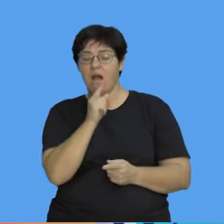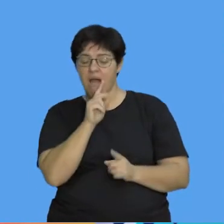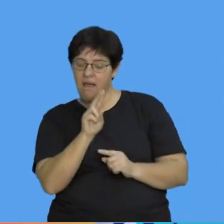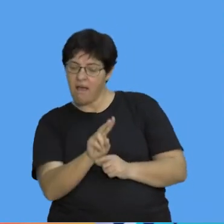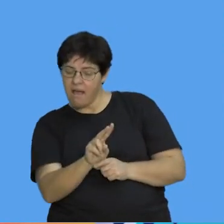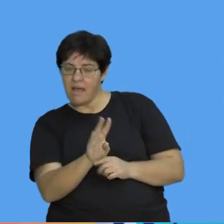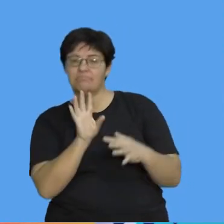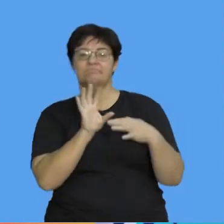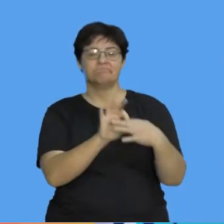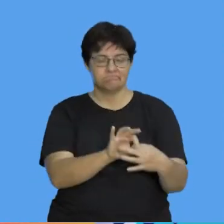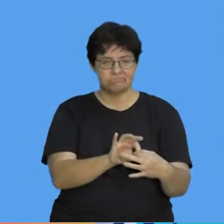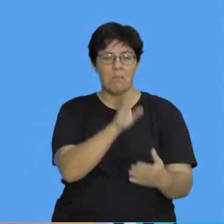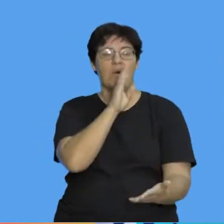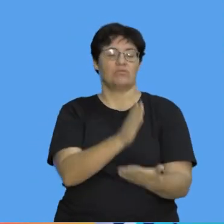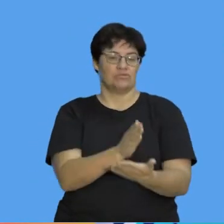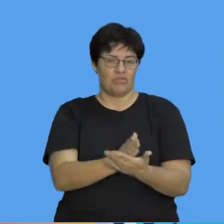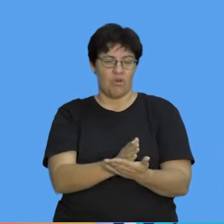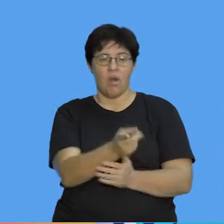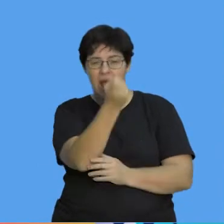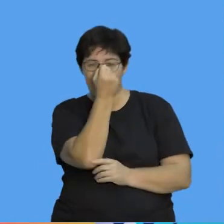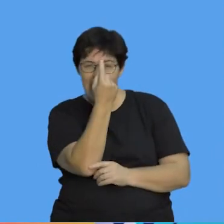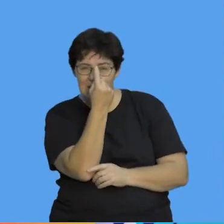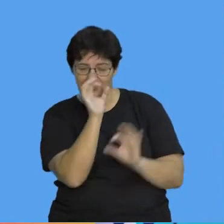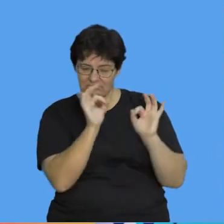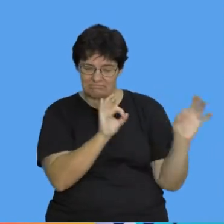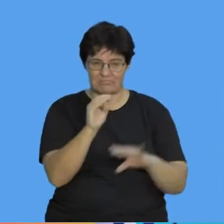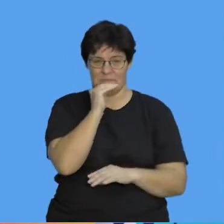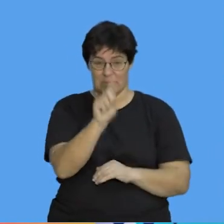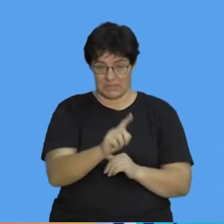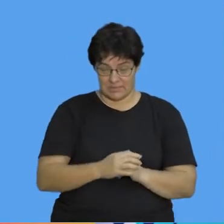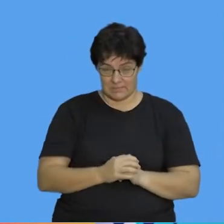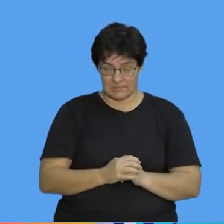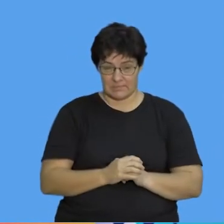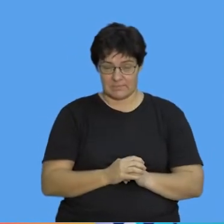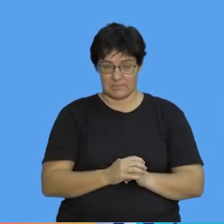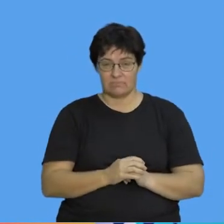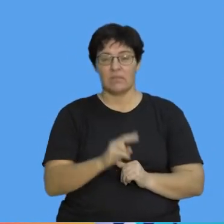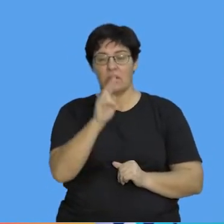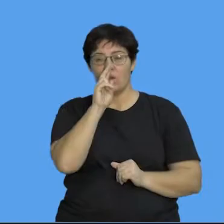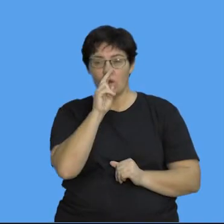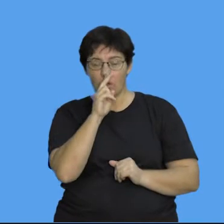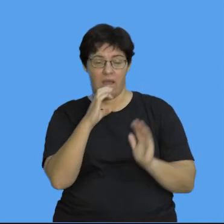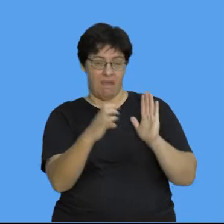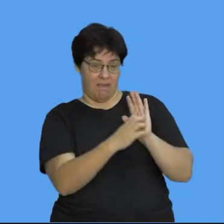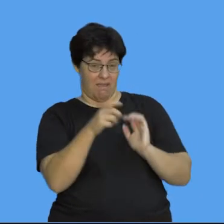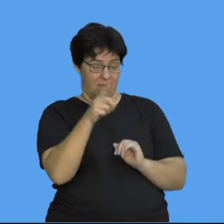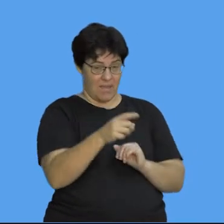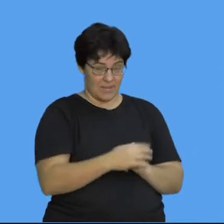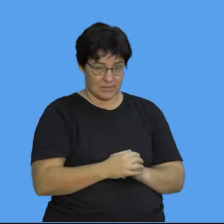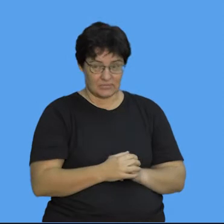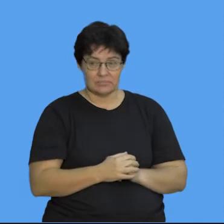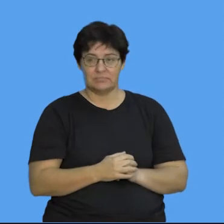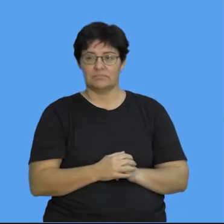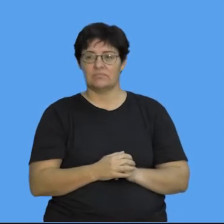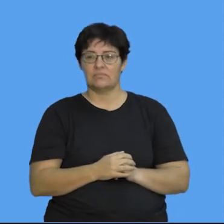through those keywords and just make sure you understand what they mean. Okay, let's have a look at the chart on the board here. Okay,